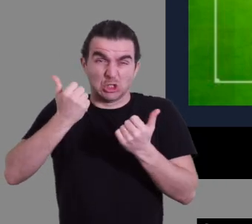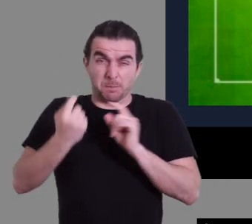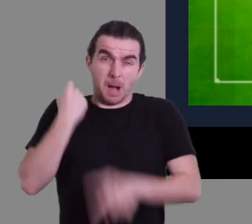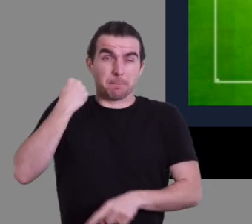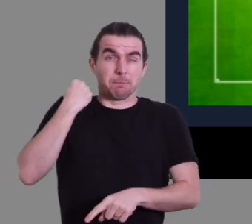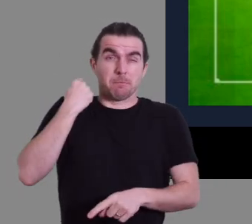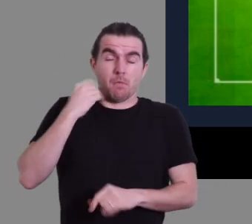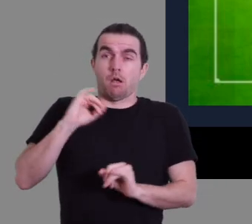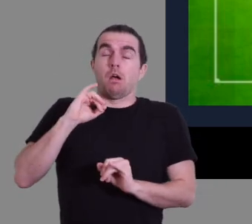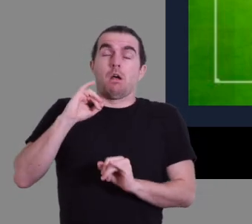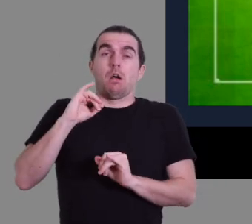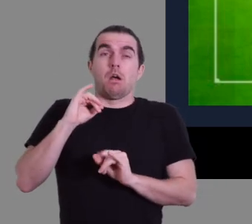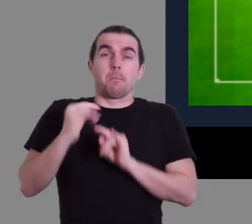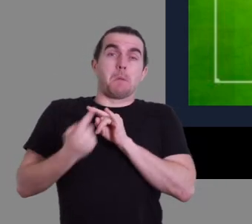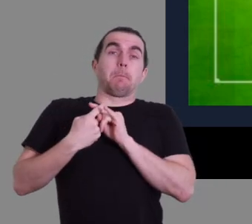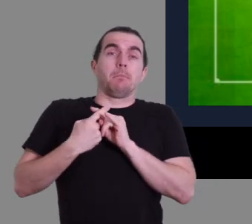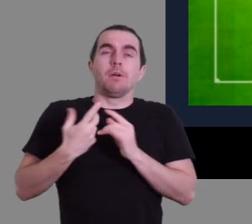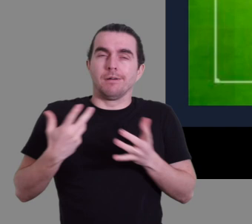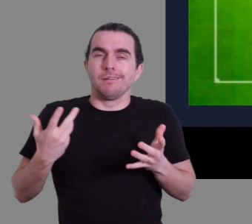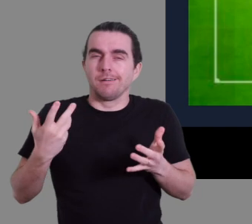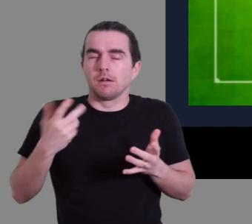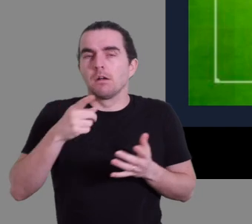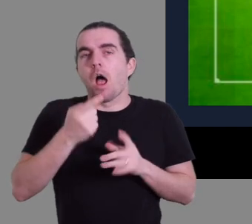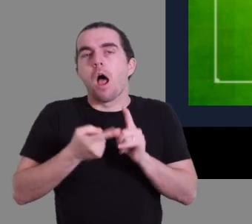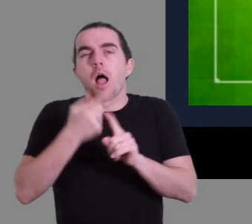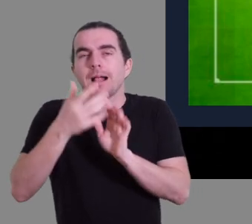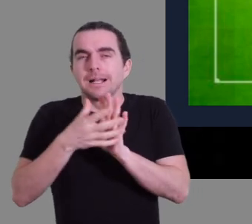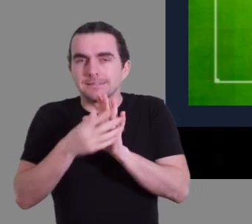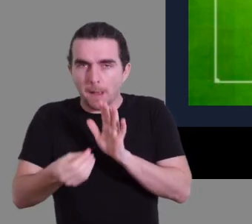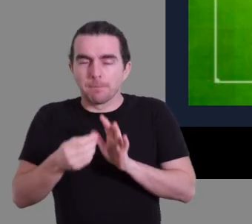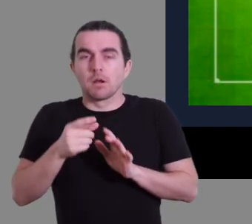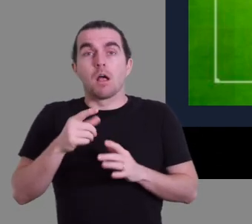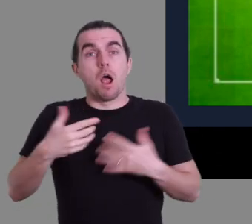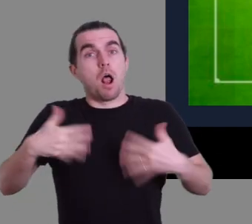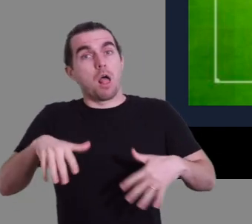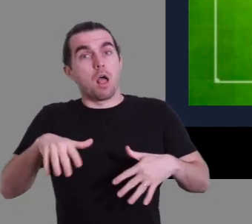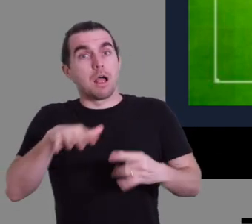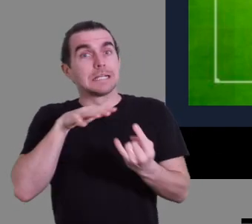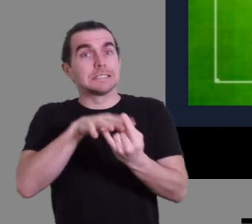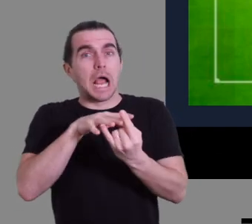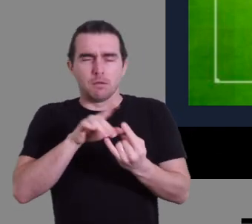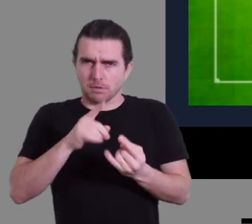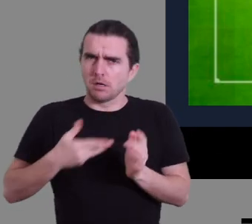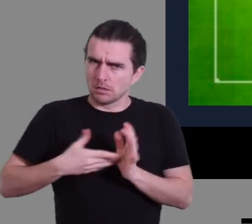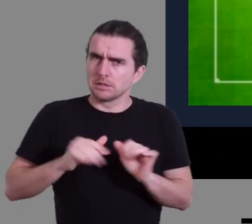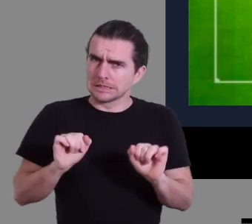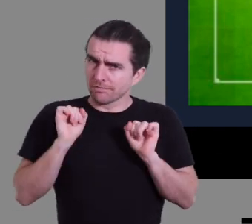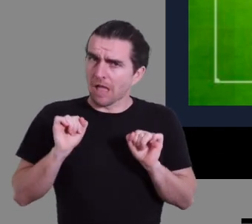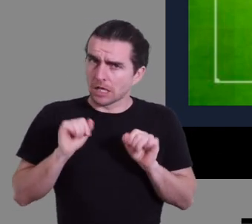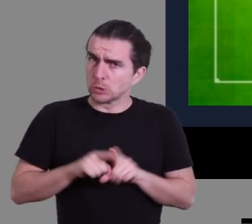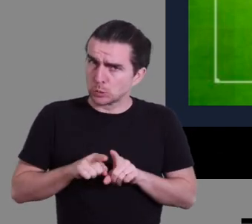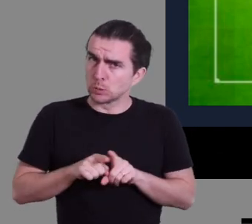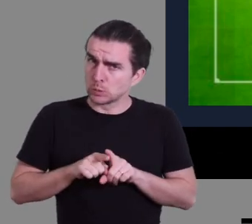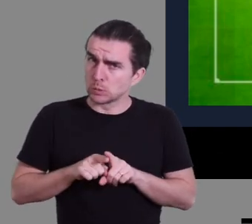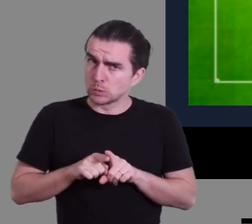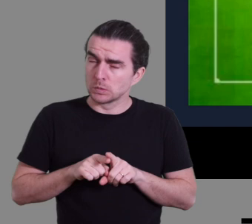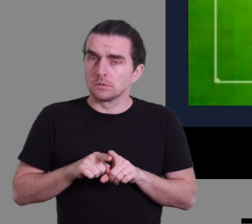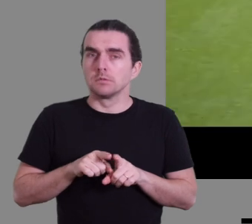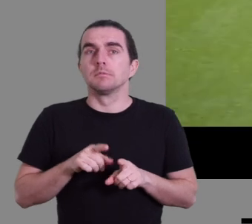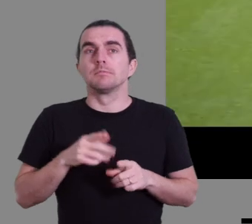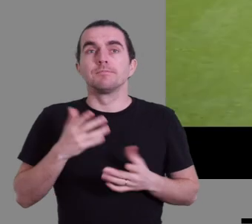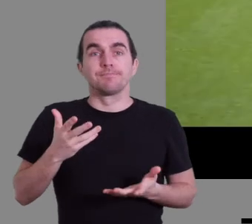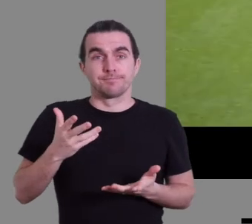a goal. So yeah, that's just another example. It's not just for attacking players. This is also for